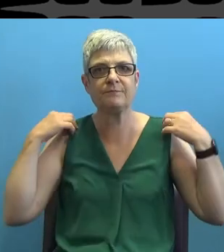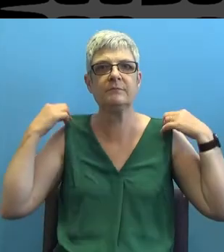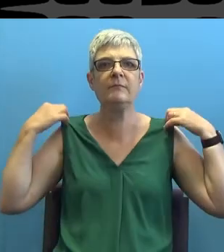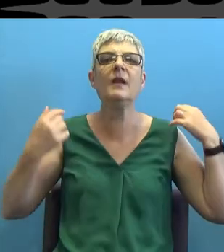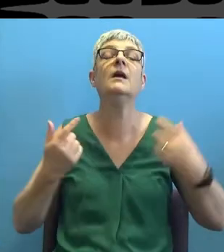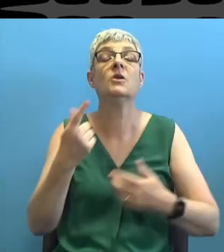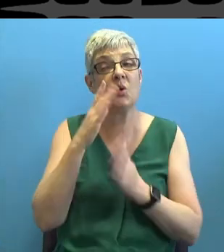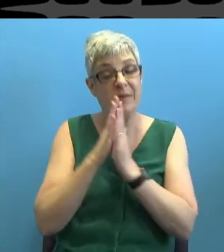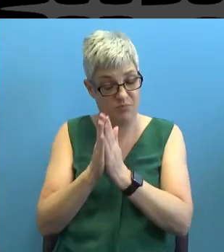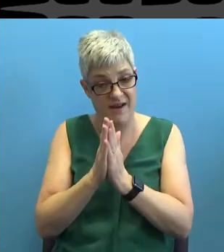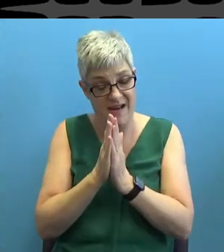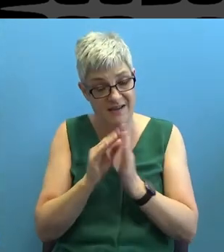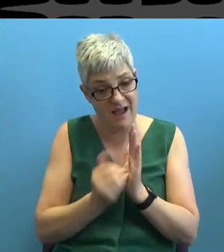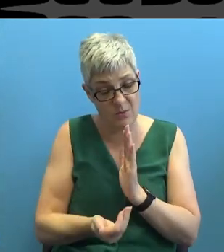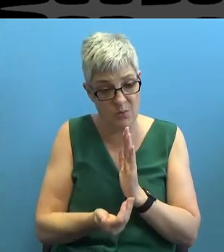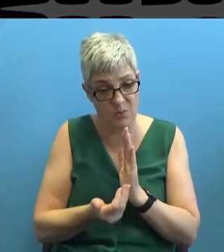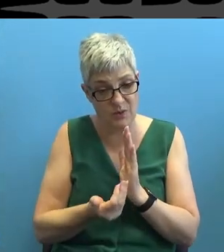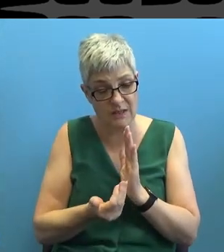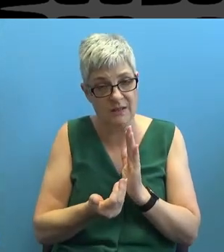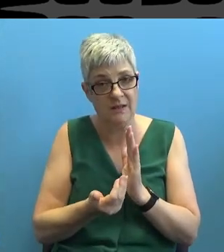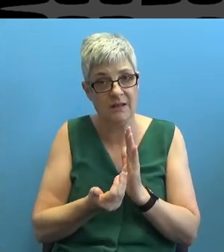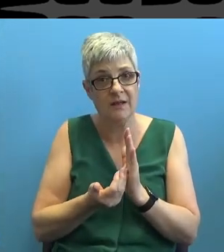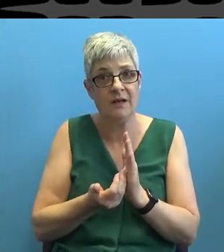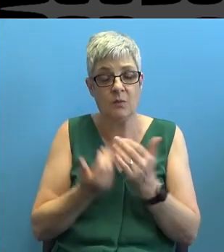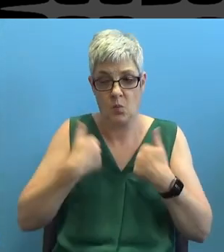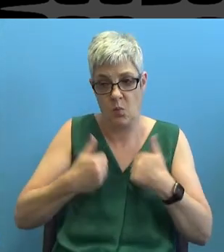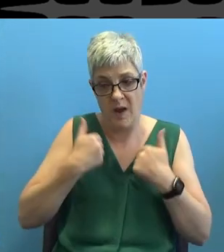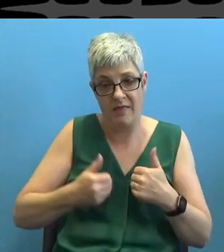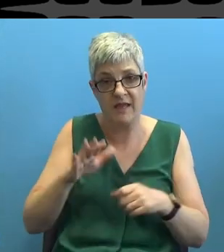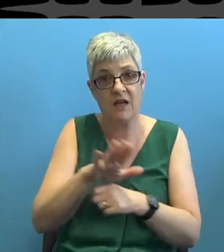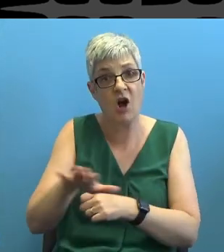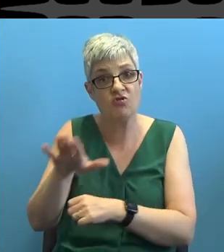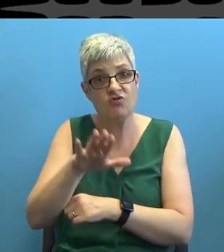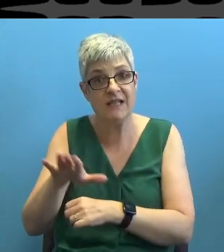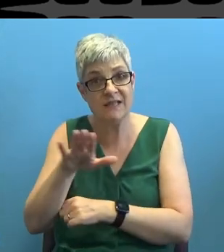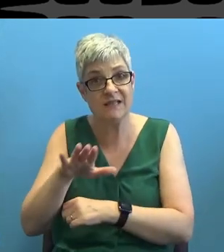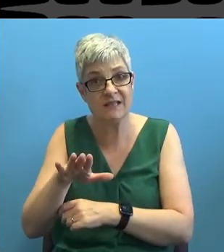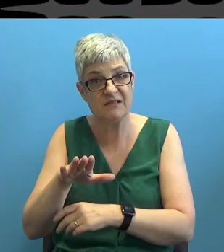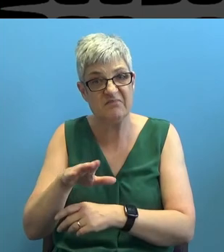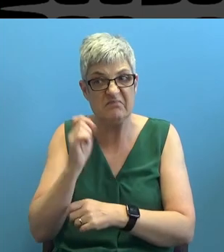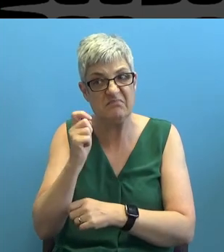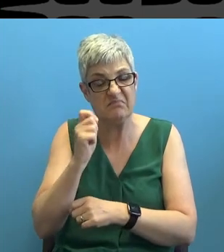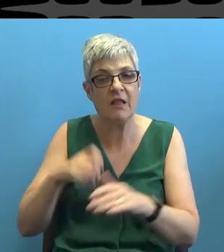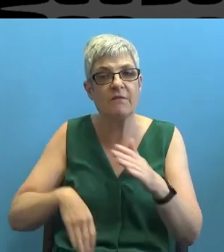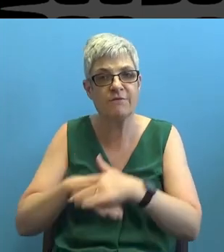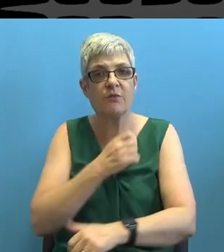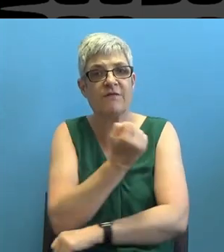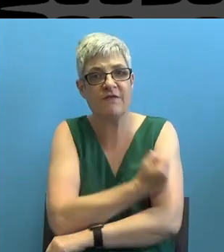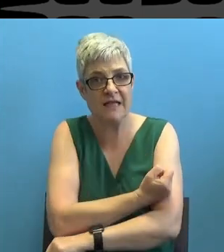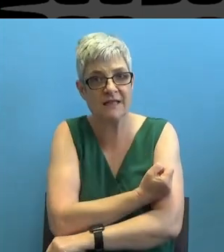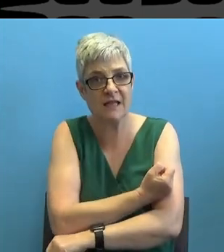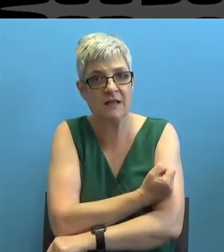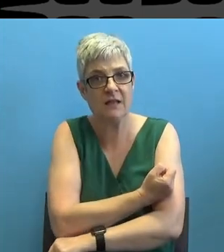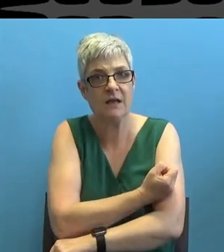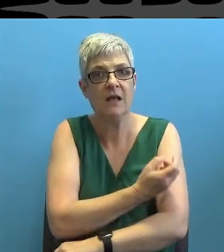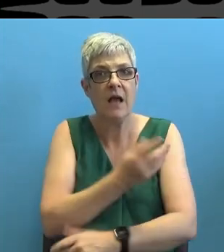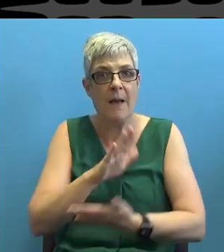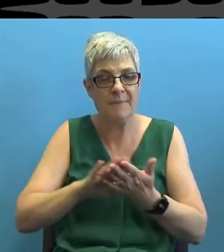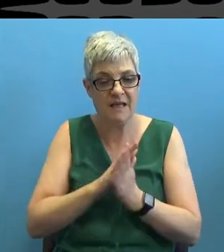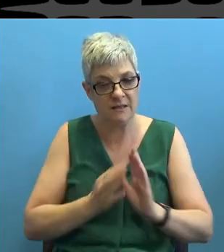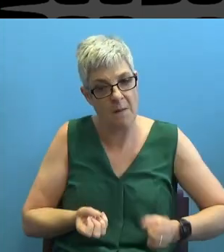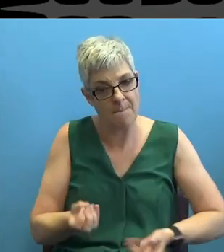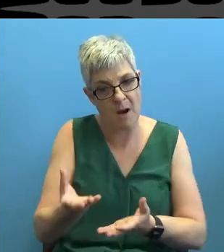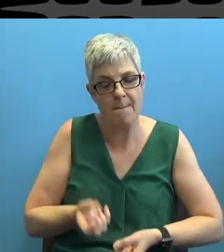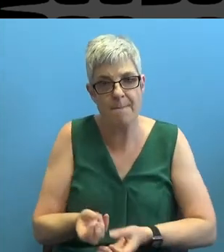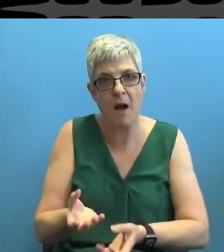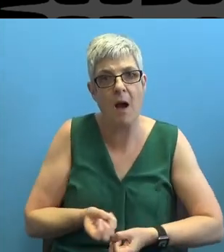So we specifically pray, Lord, now that the wealthier countries have been largely vaccinated, that the supply of the vaccines to the